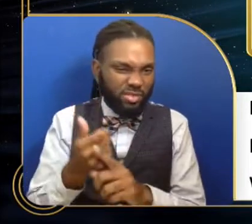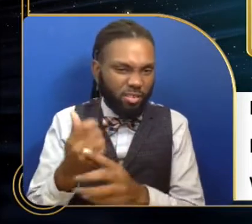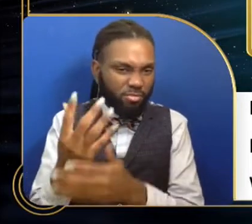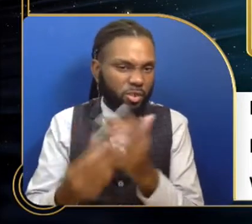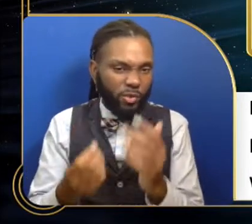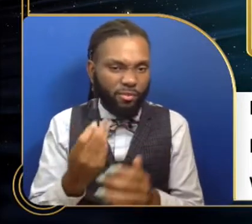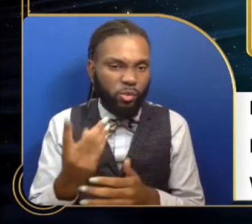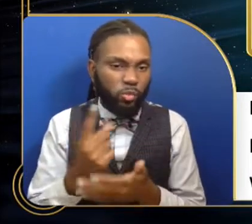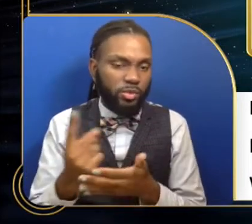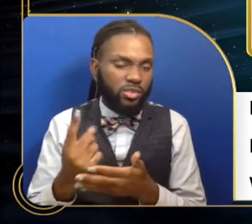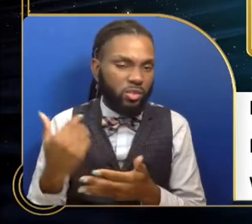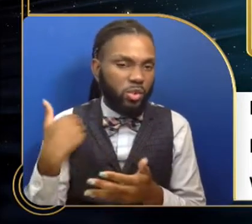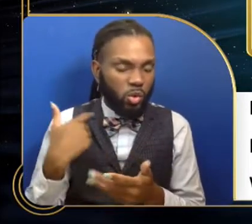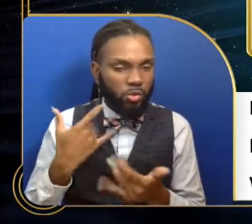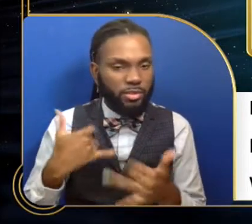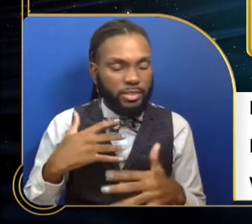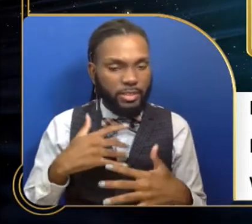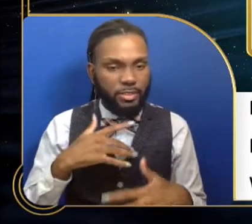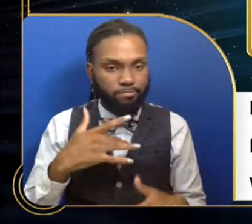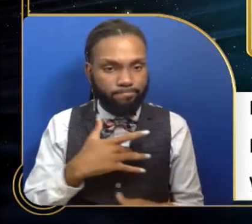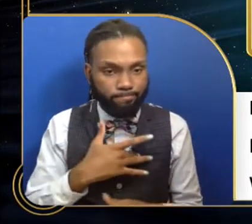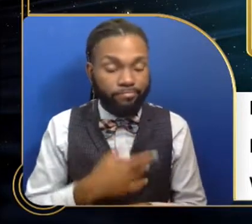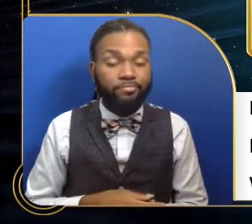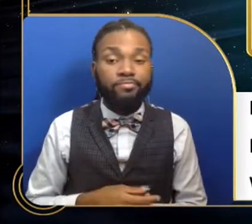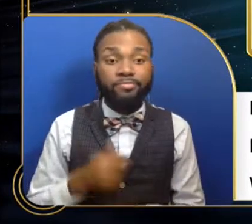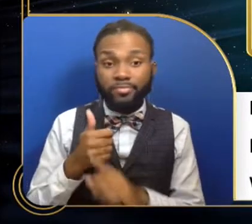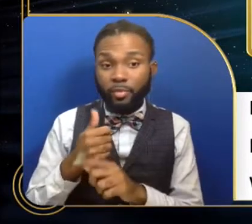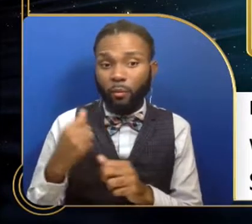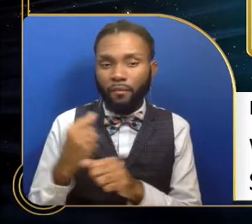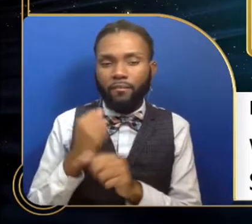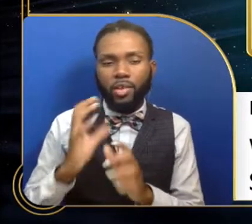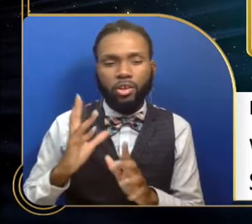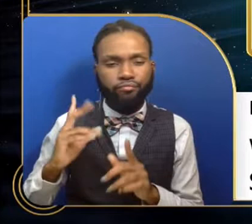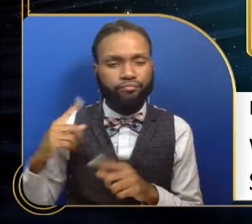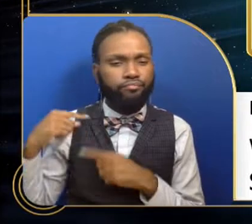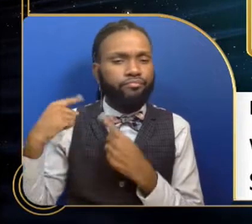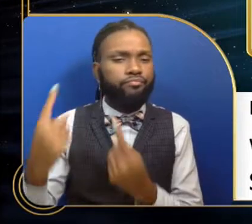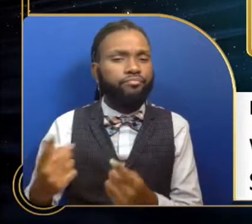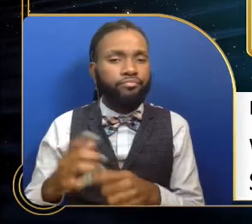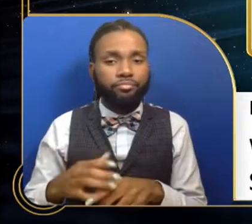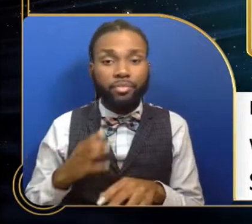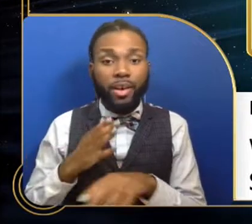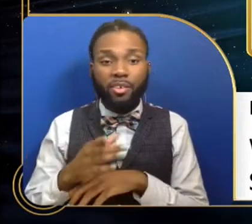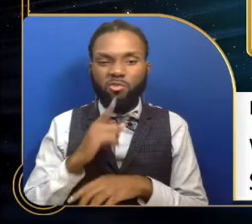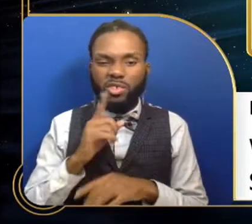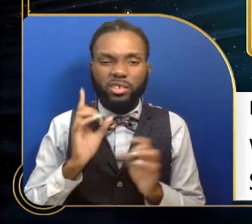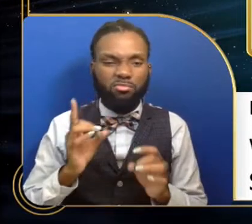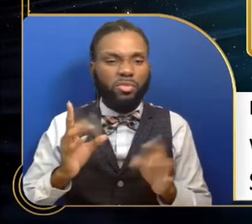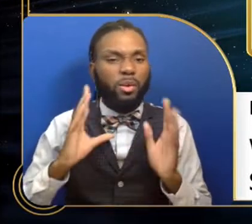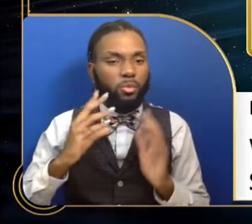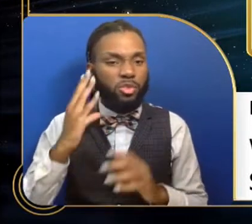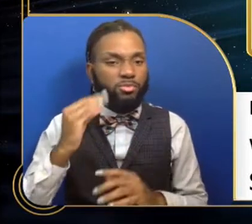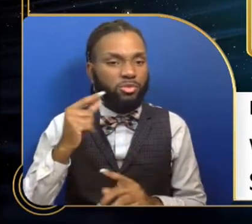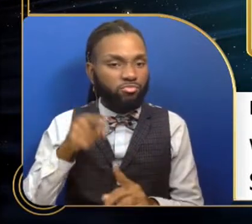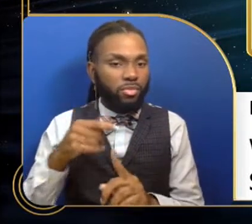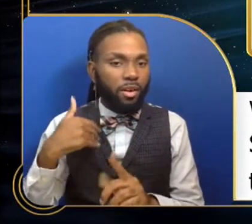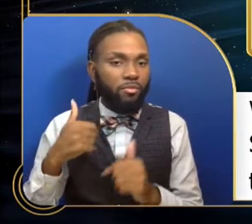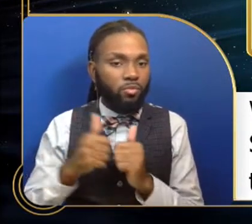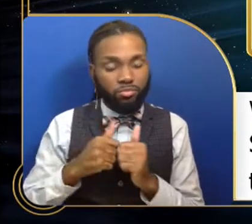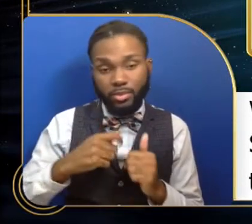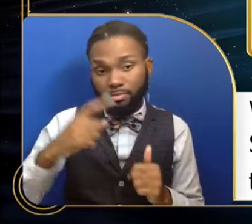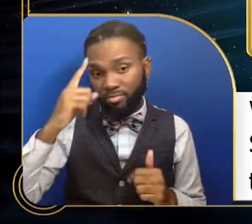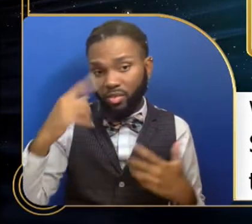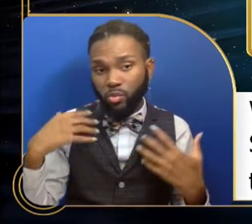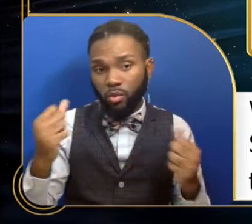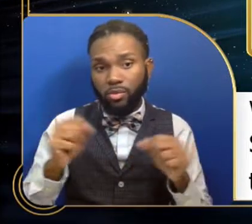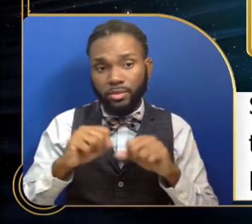loss. Sally was a fighter from early on, after the truly terrible experiences she had with the mental health system,